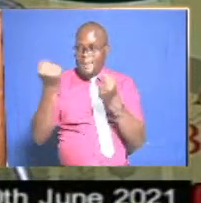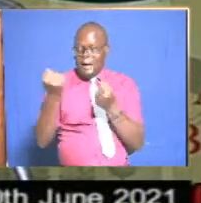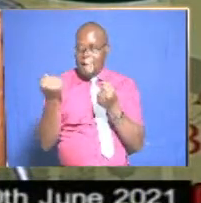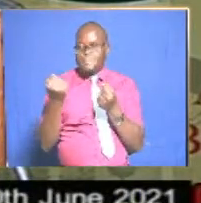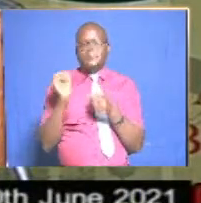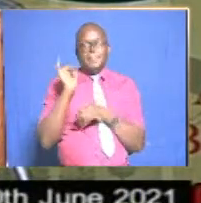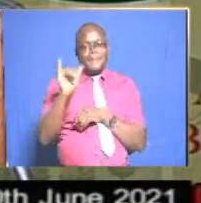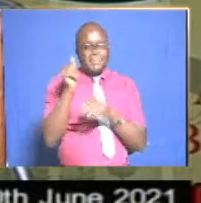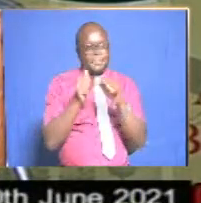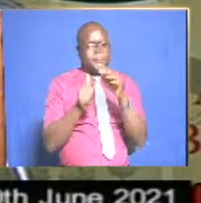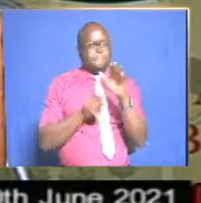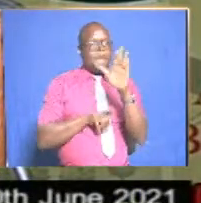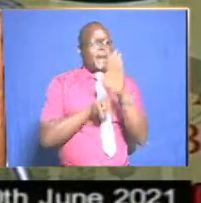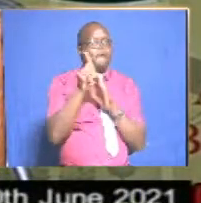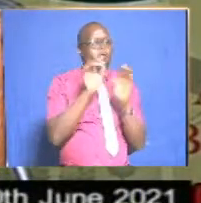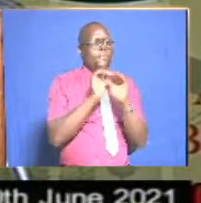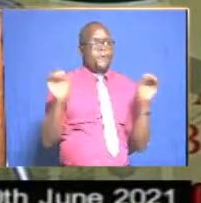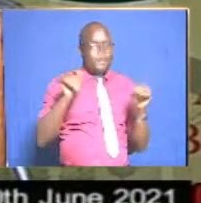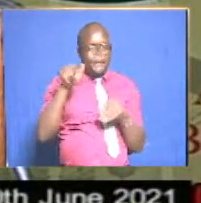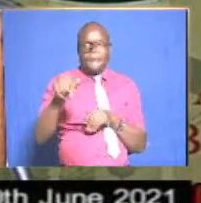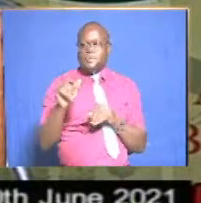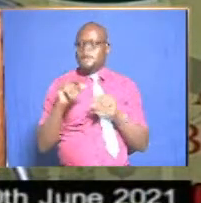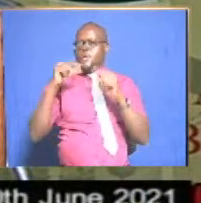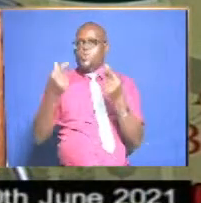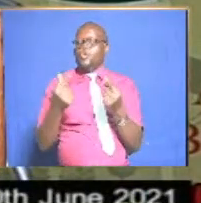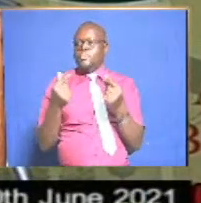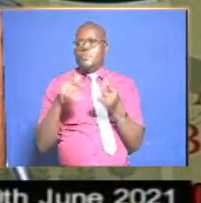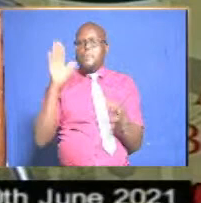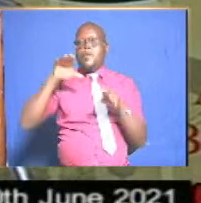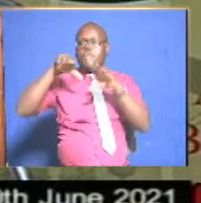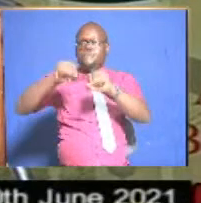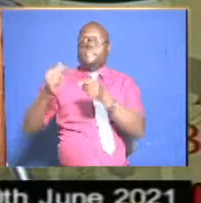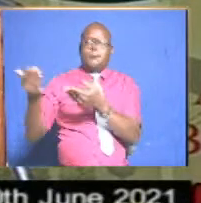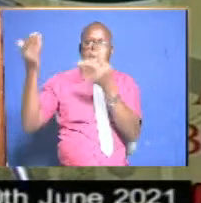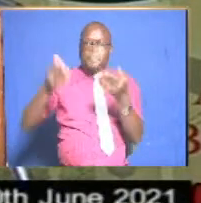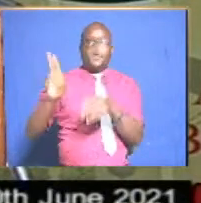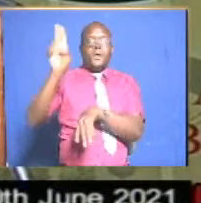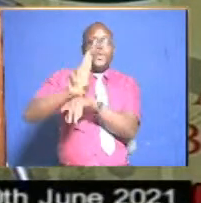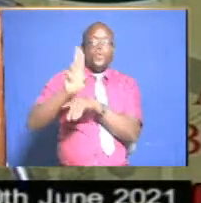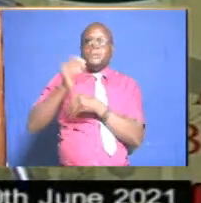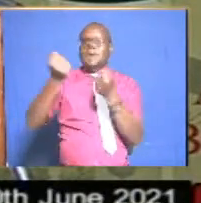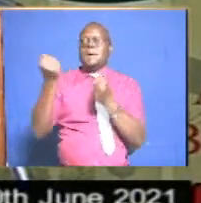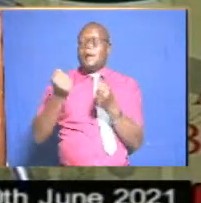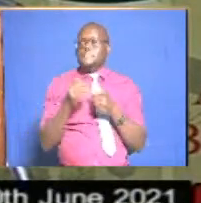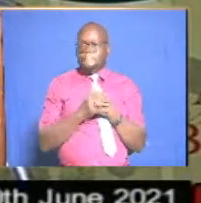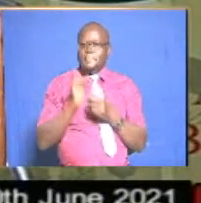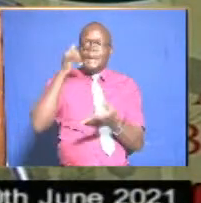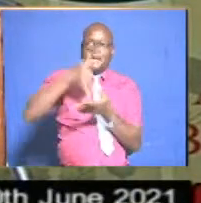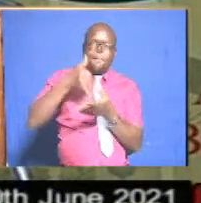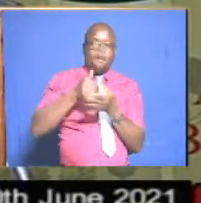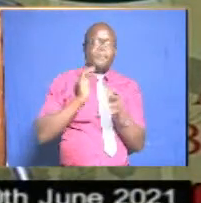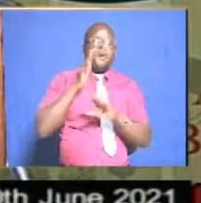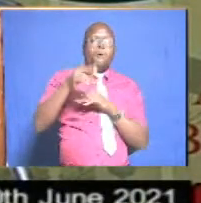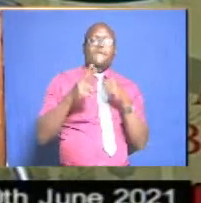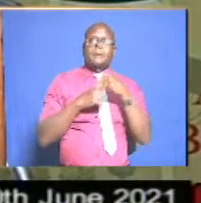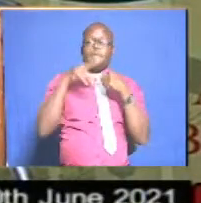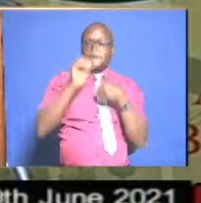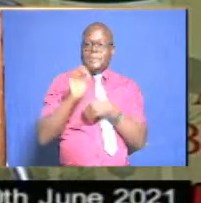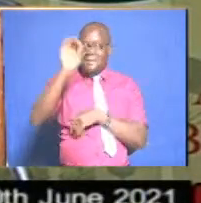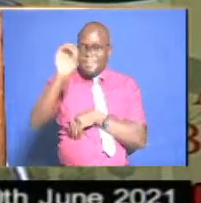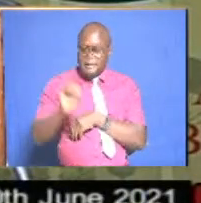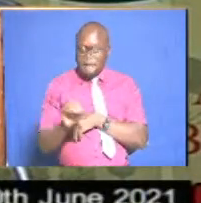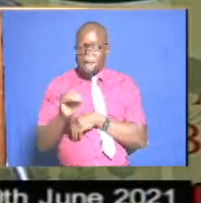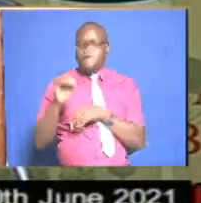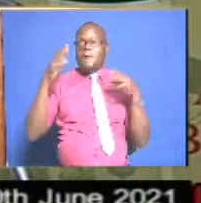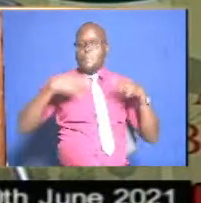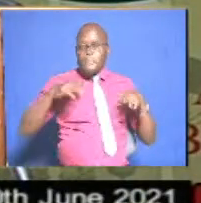remains underdeveloped. This category is still dominated by imported used vehicles, comprising over 70% of passenger vehicles,